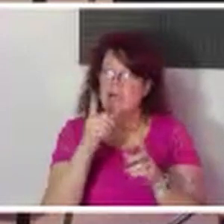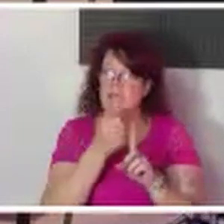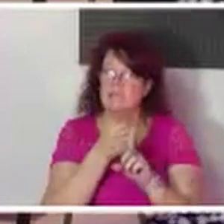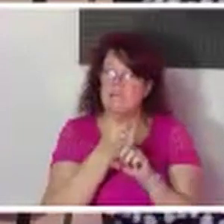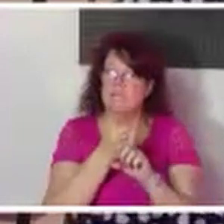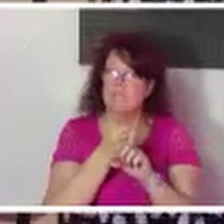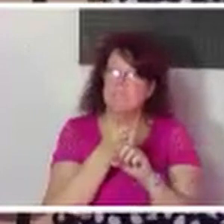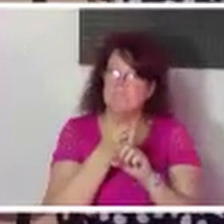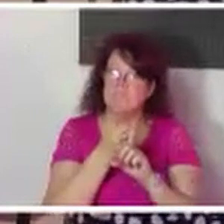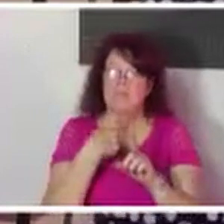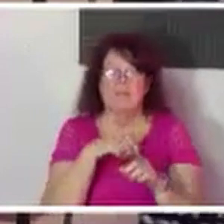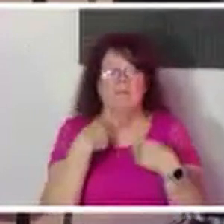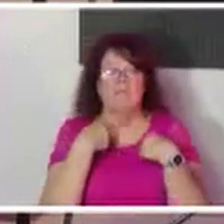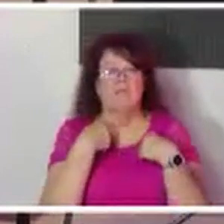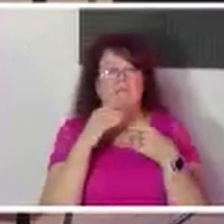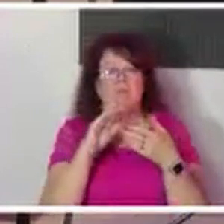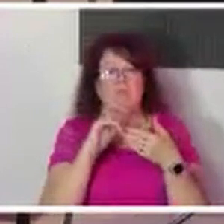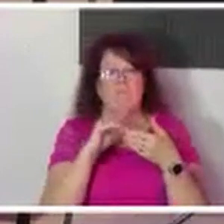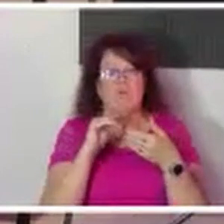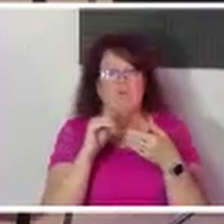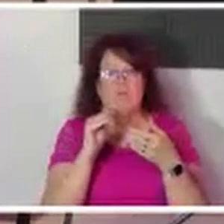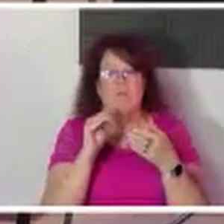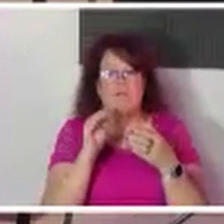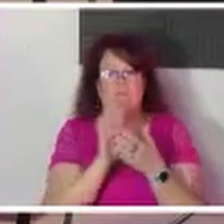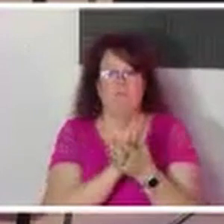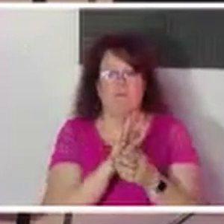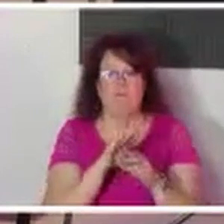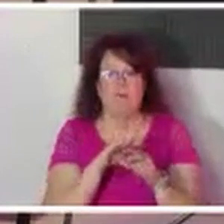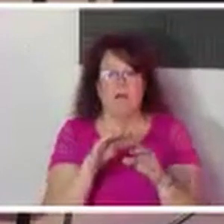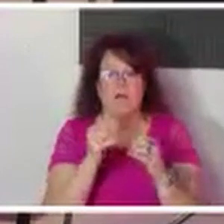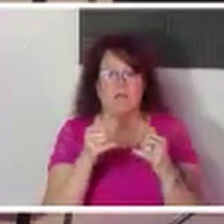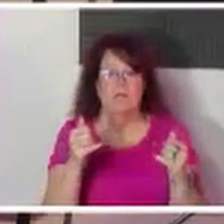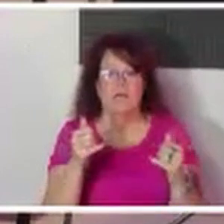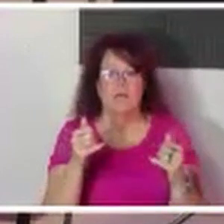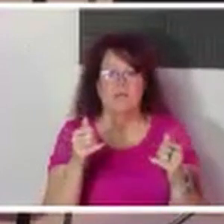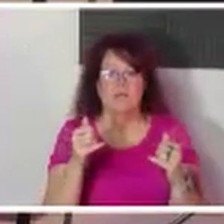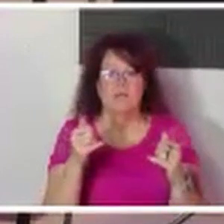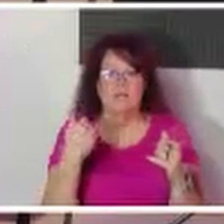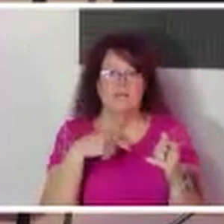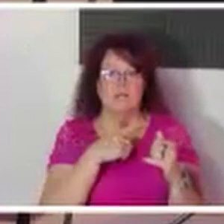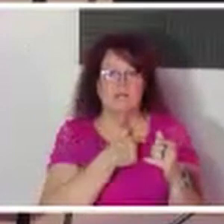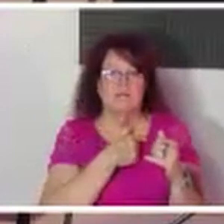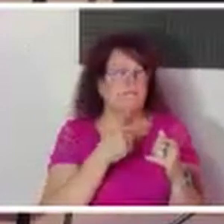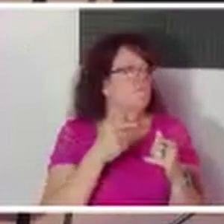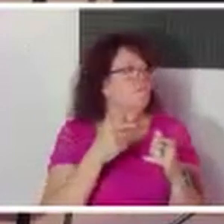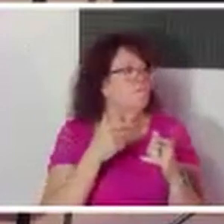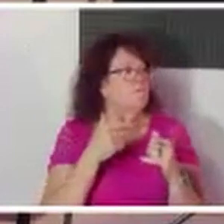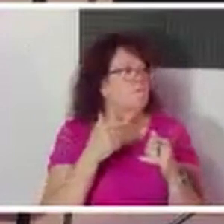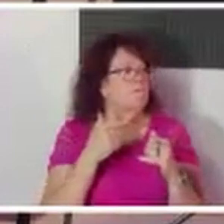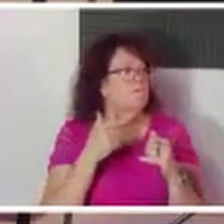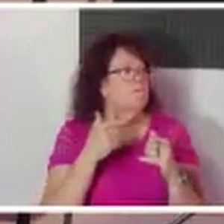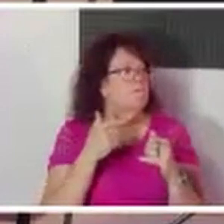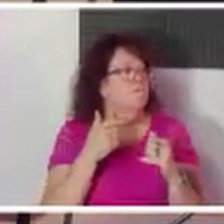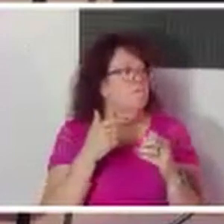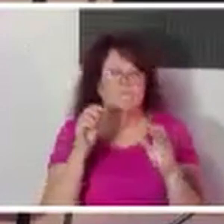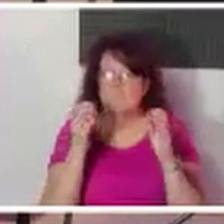So we do have a referral form online. Like I said, desperate family members and friends who don't have the financial ability to post bail will